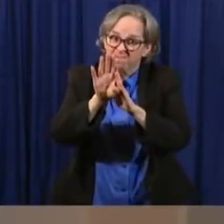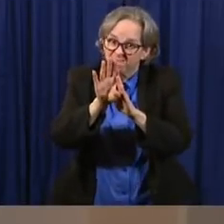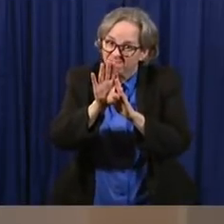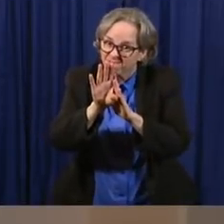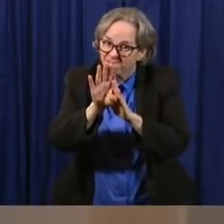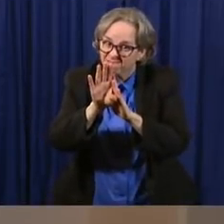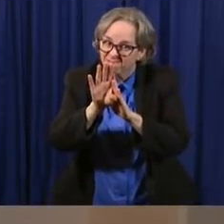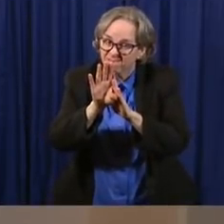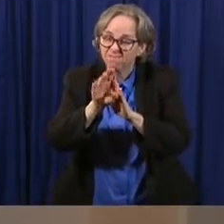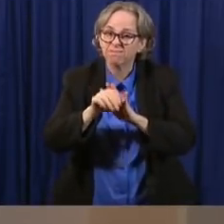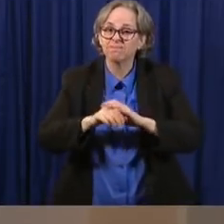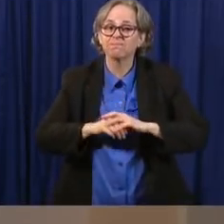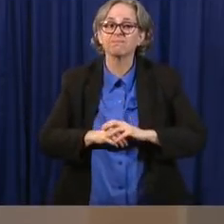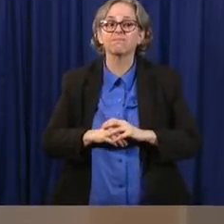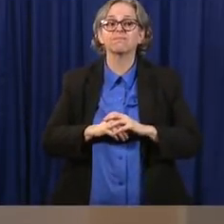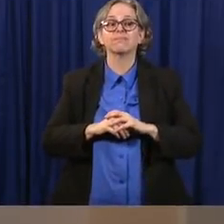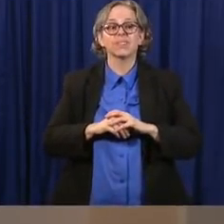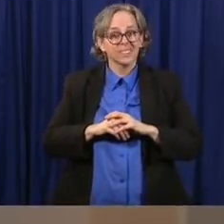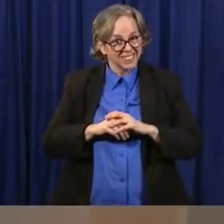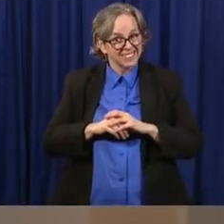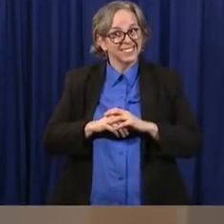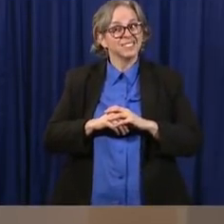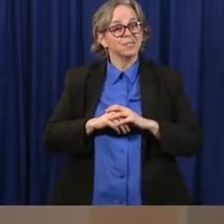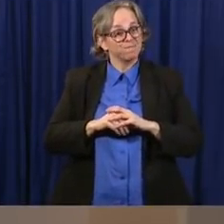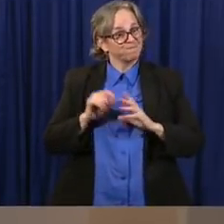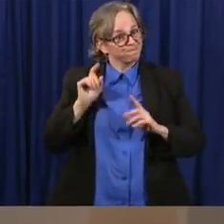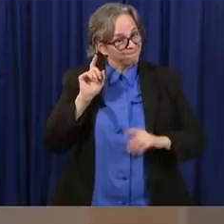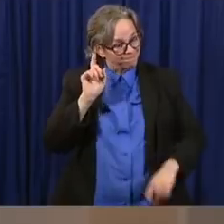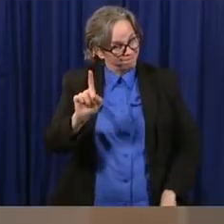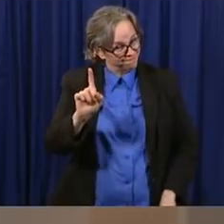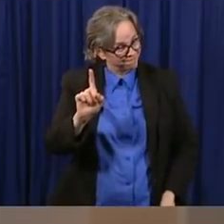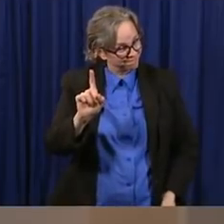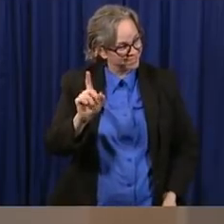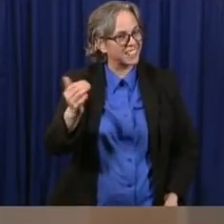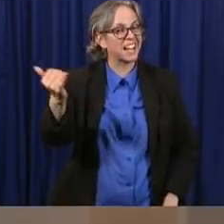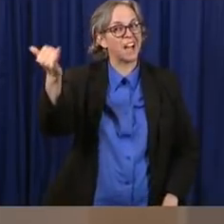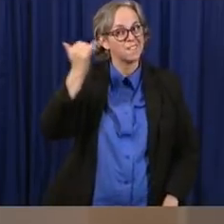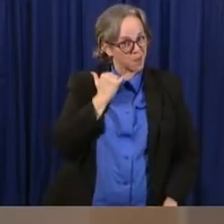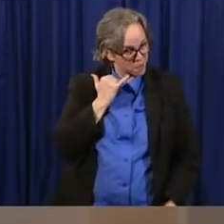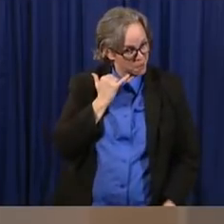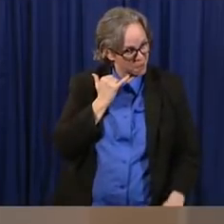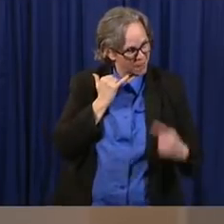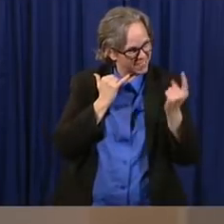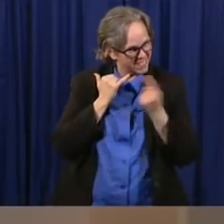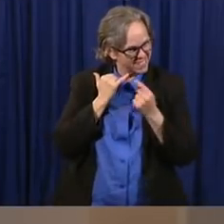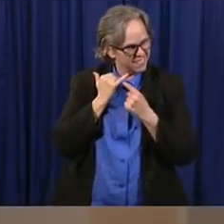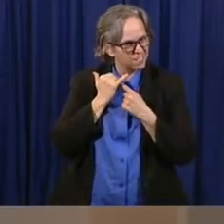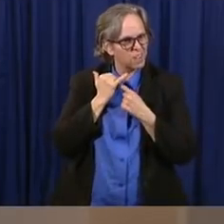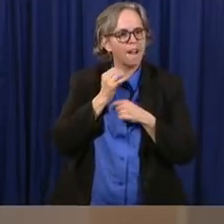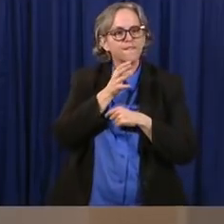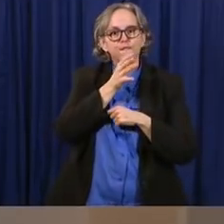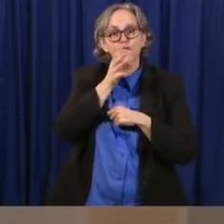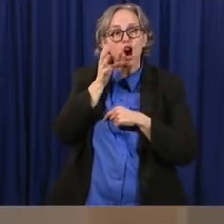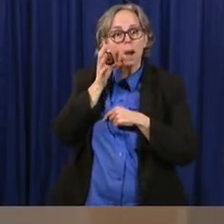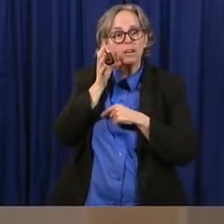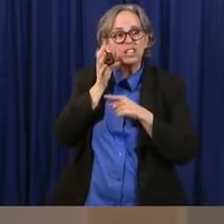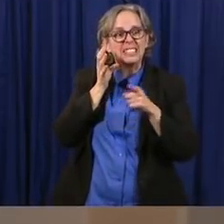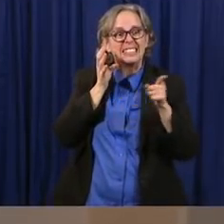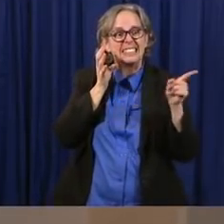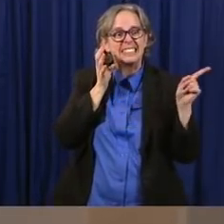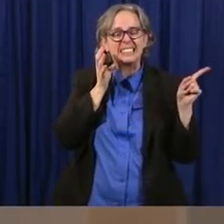road. Also, I got a call, had a couple of them, from farmers saying, are there restrictions on us under the essential business